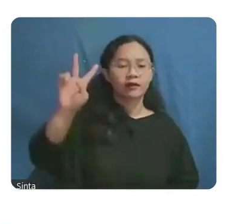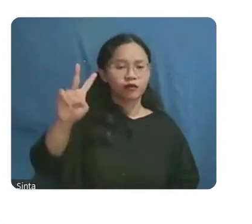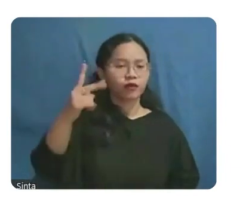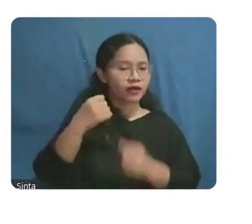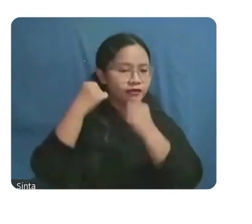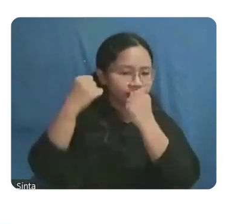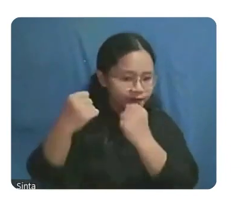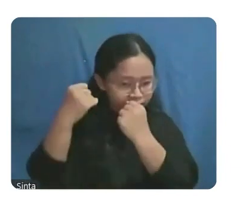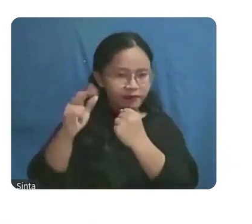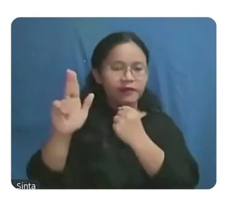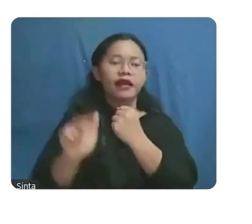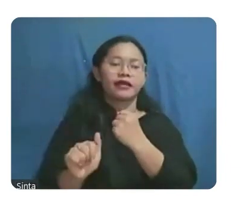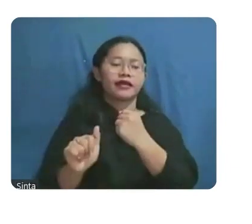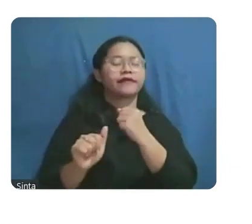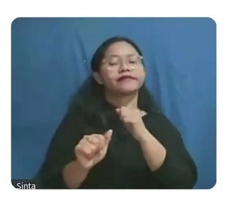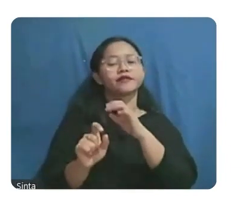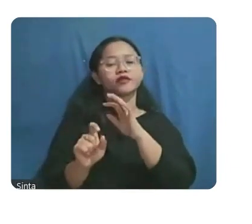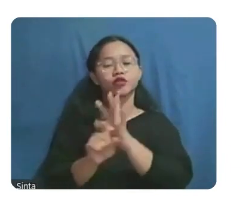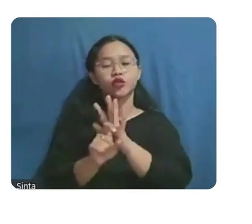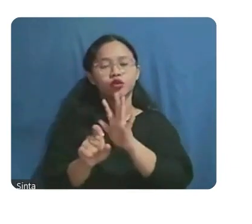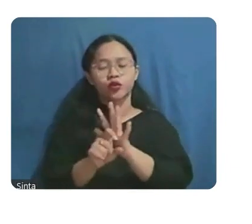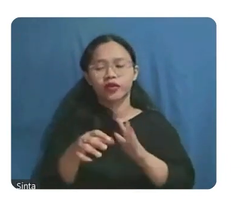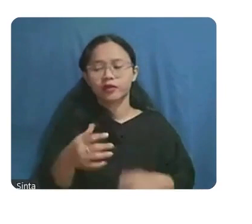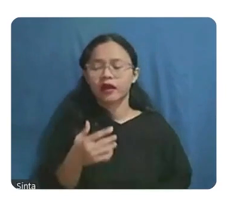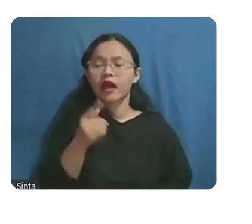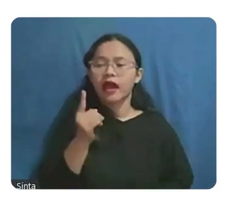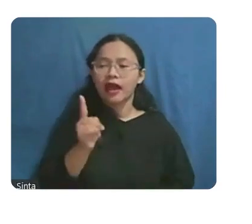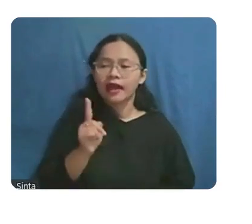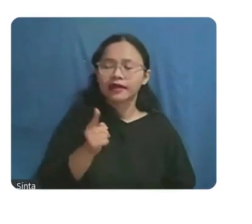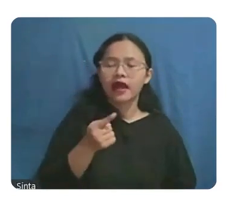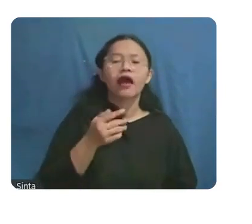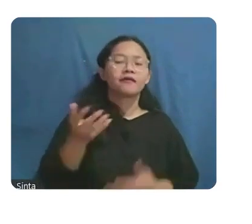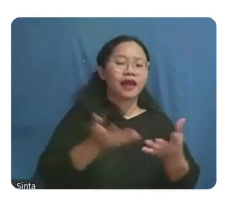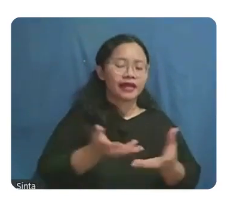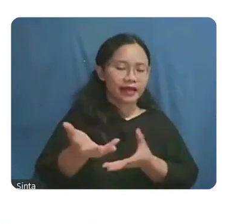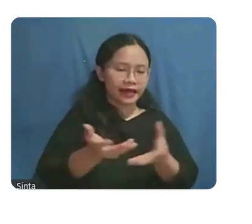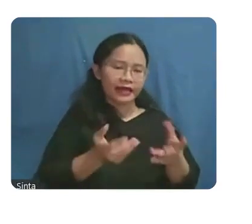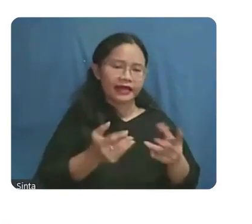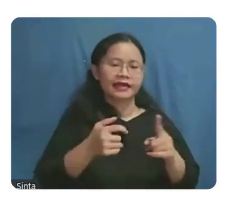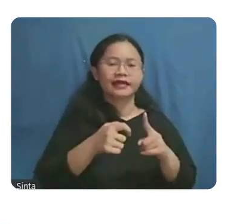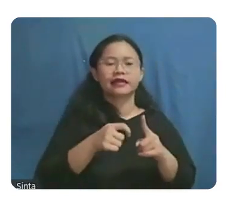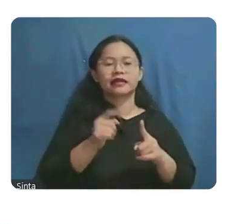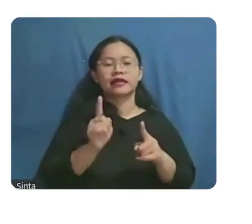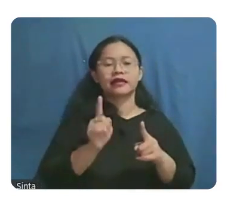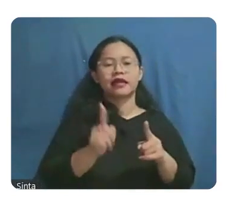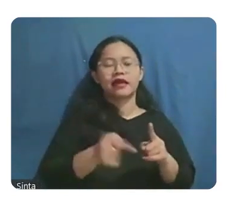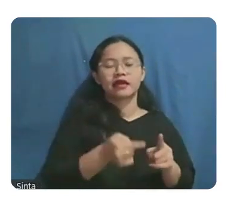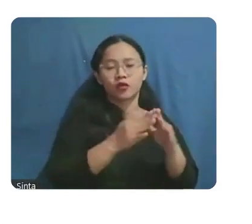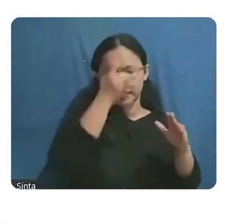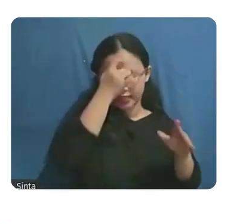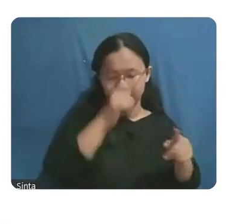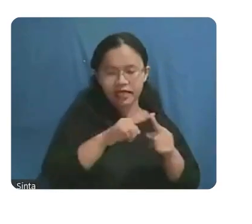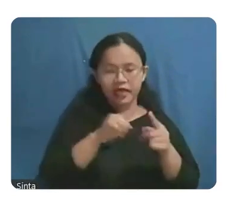The third, education. And the last, about the promotion and advocacy, as well as the research